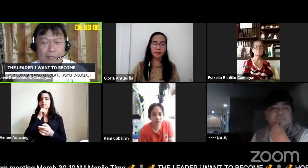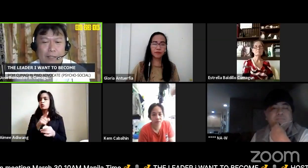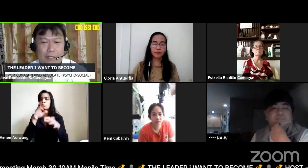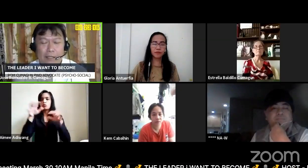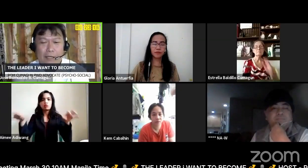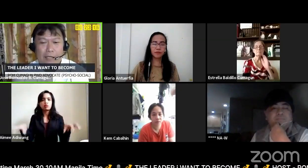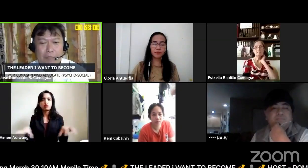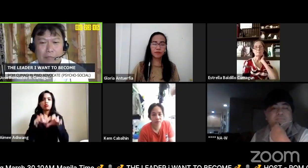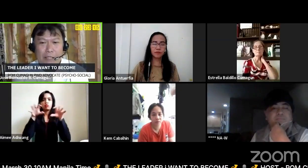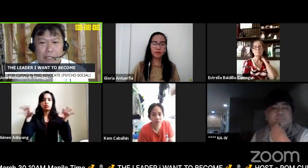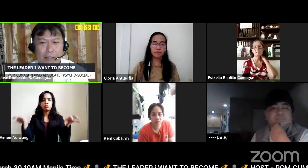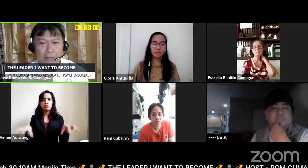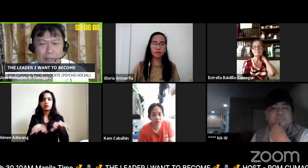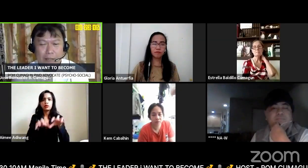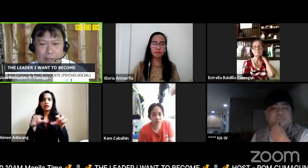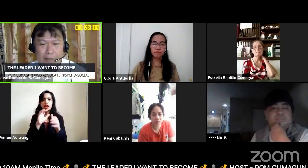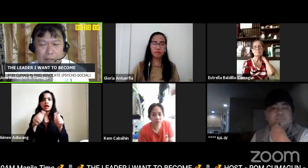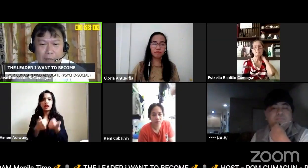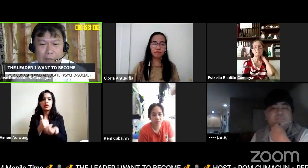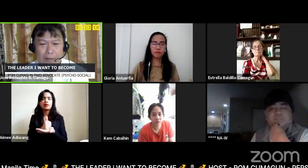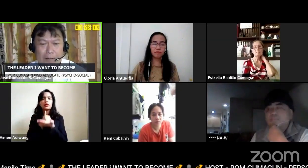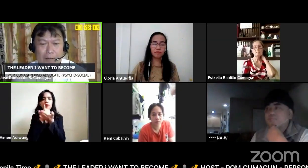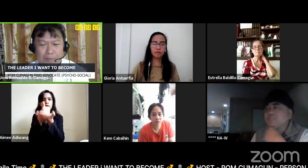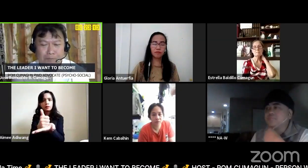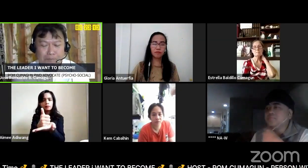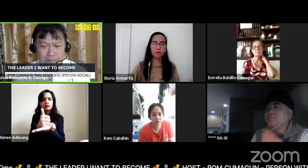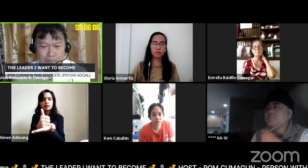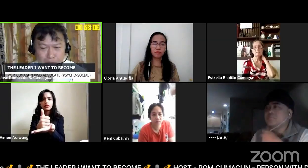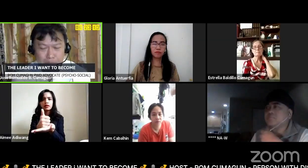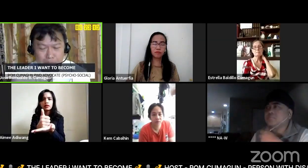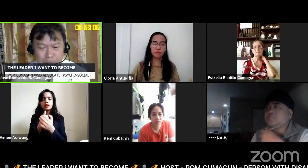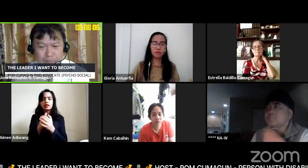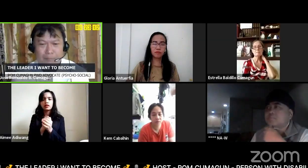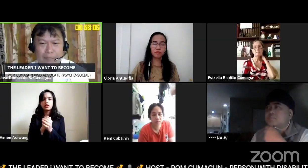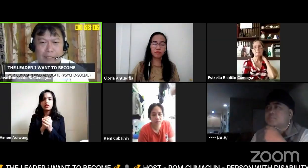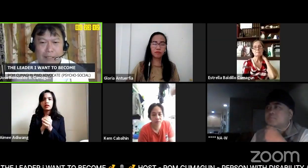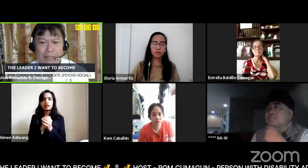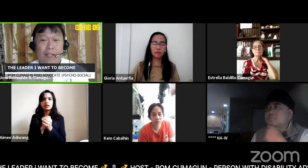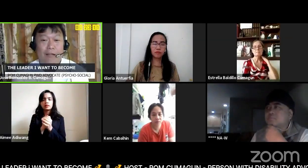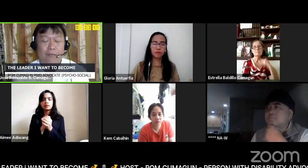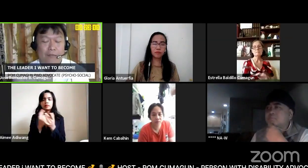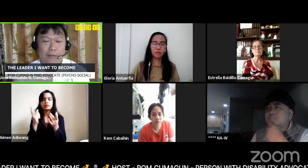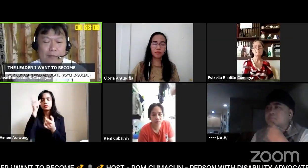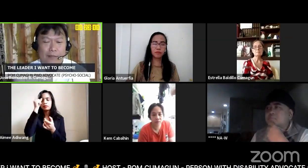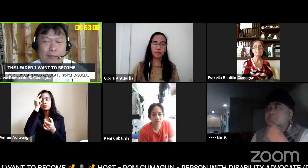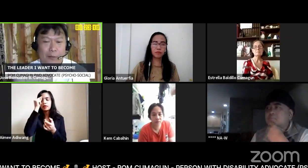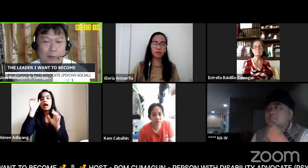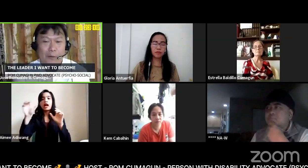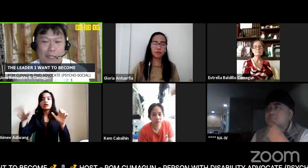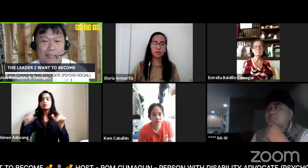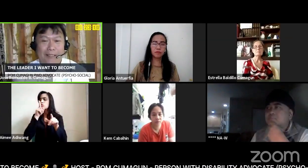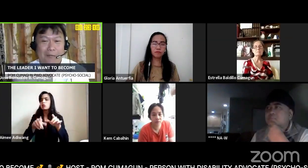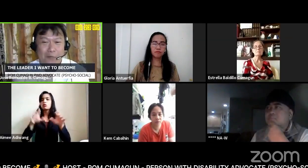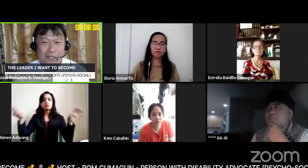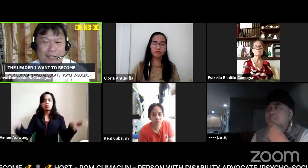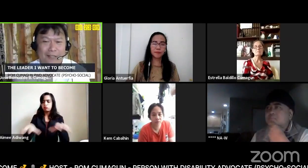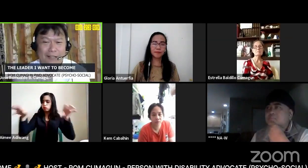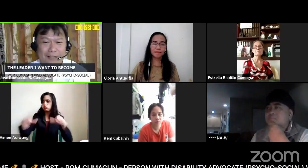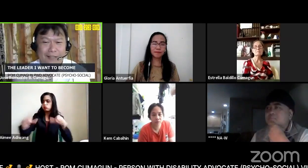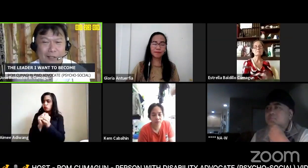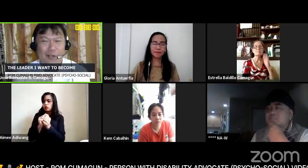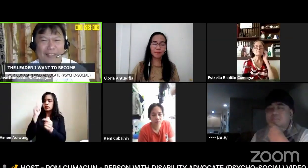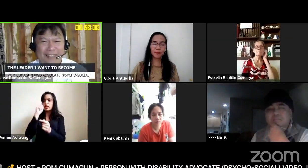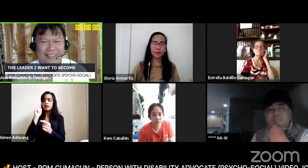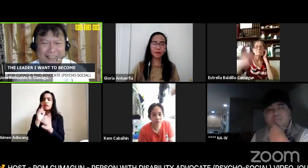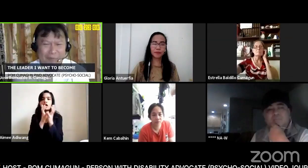in helping um, the deaf. So in some way,